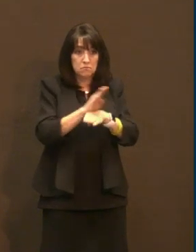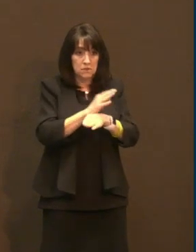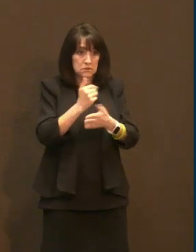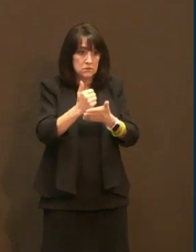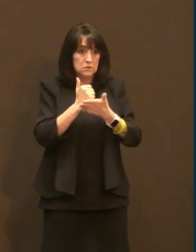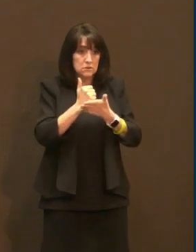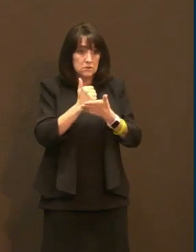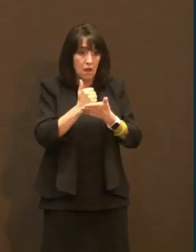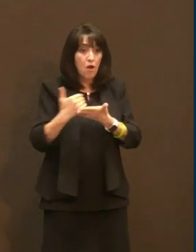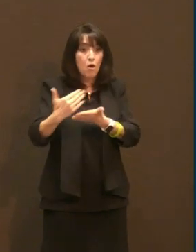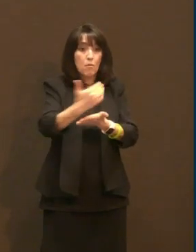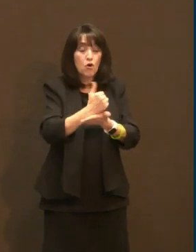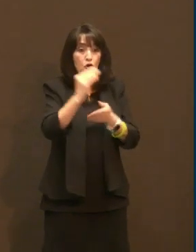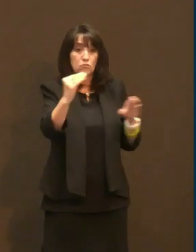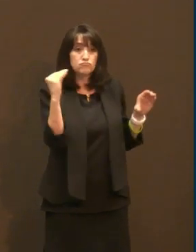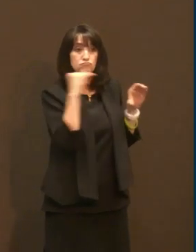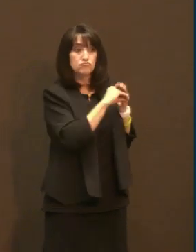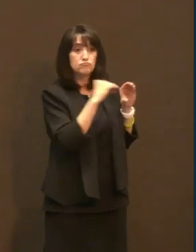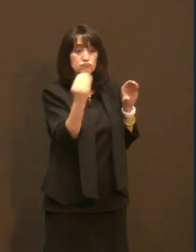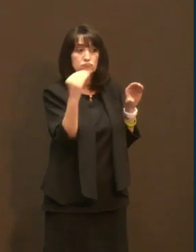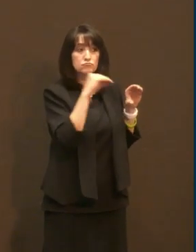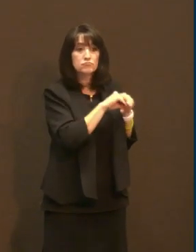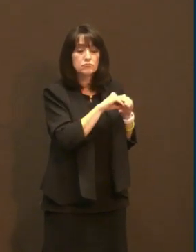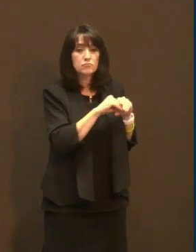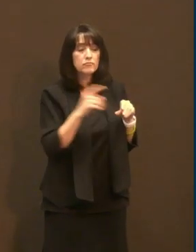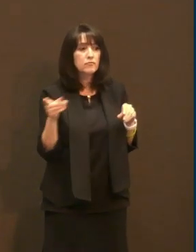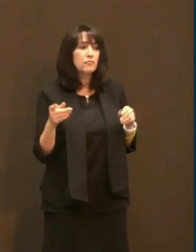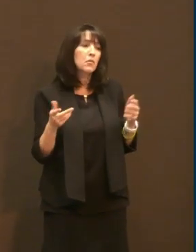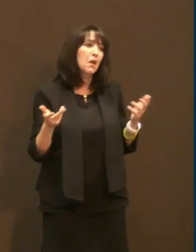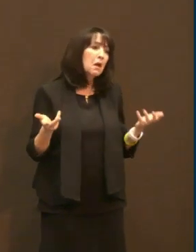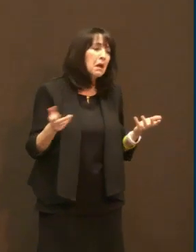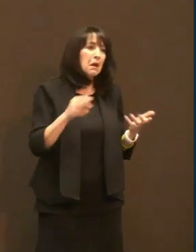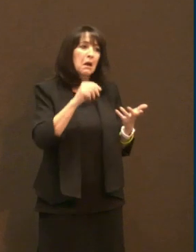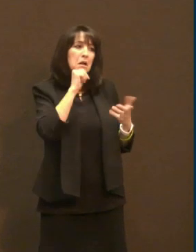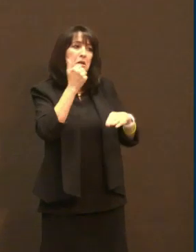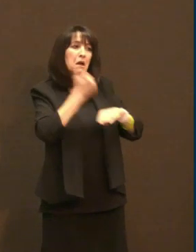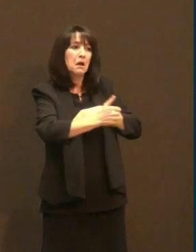people to go back to business, to go back to work, the need